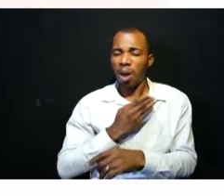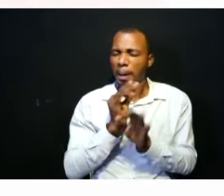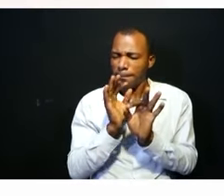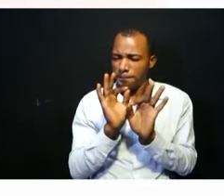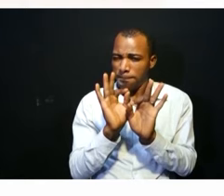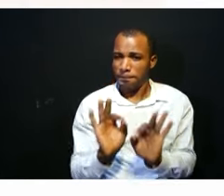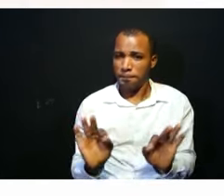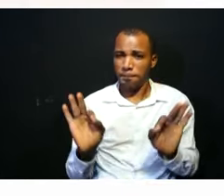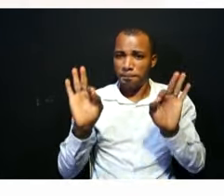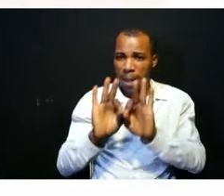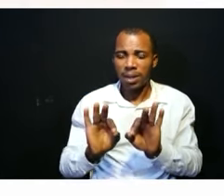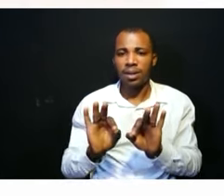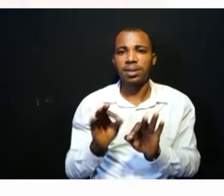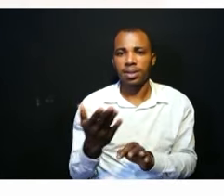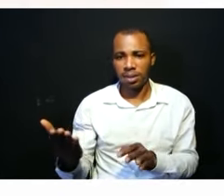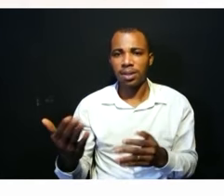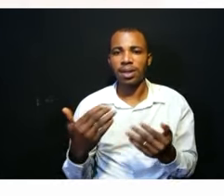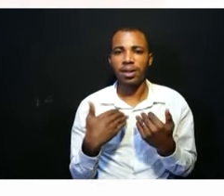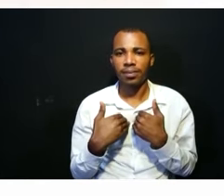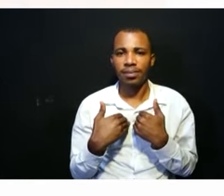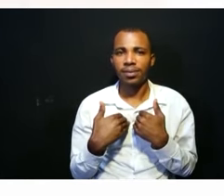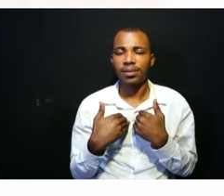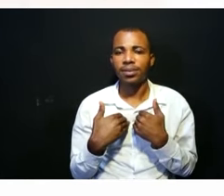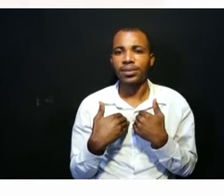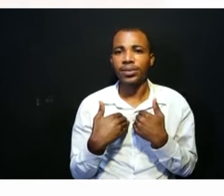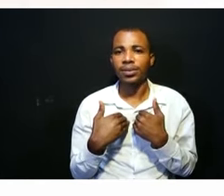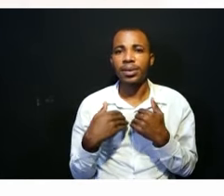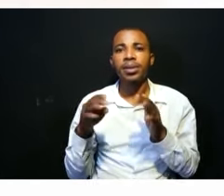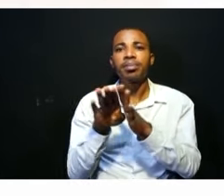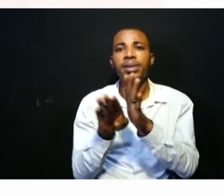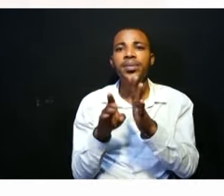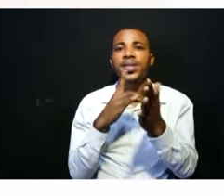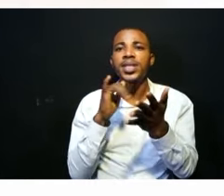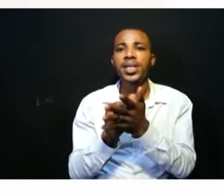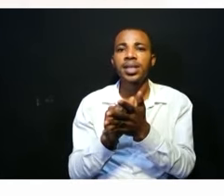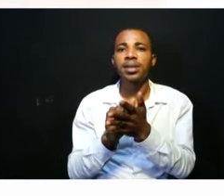our only sure possession. The Bible says in